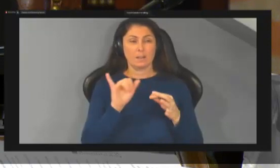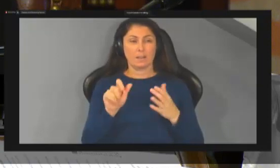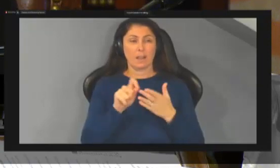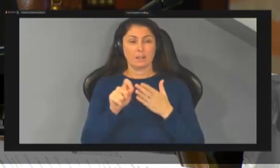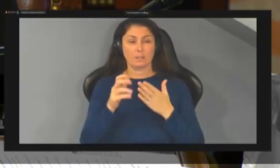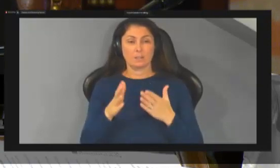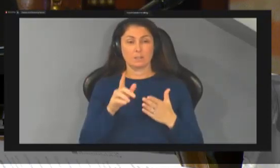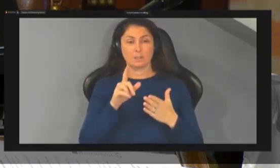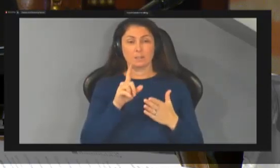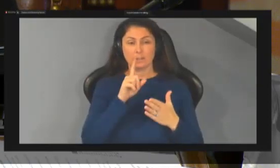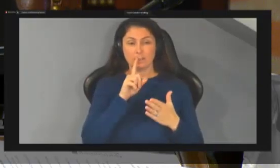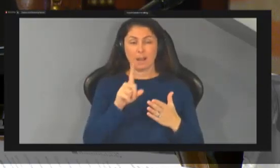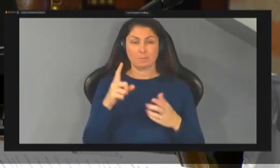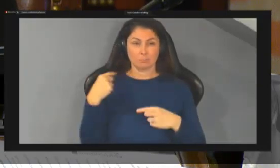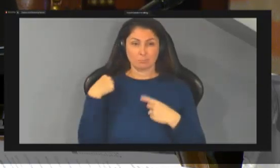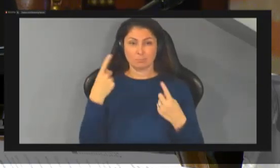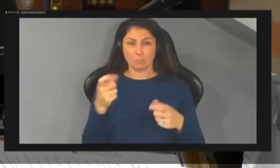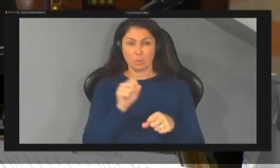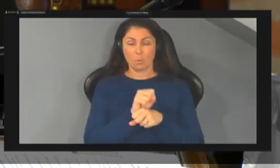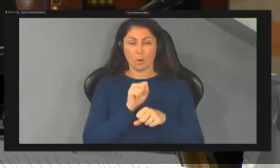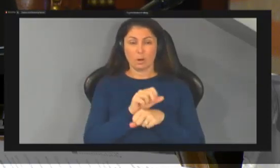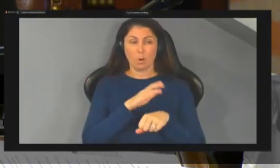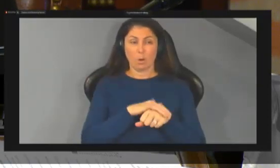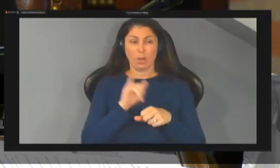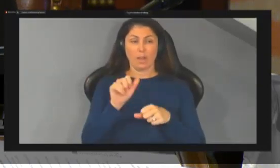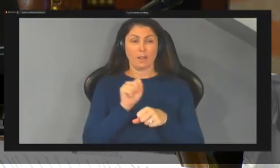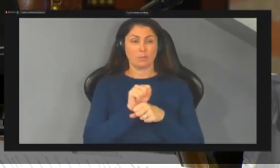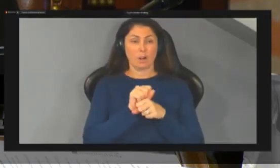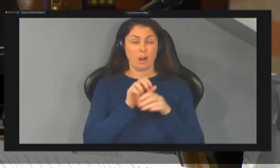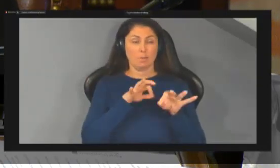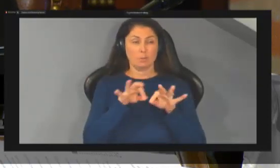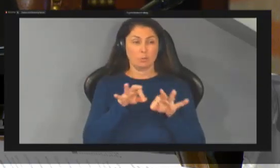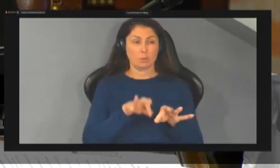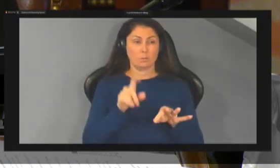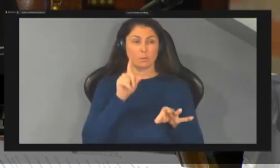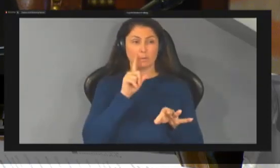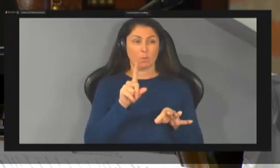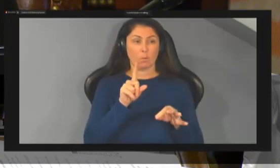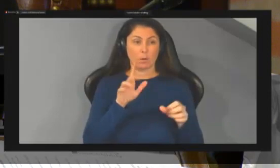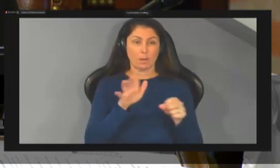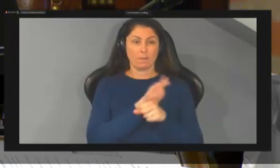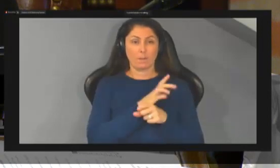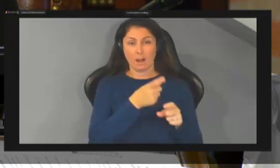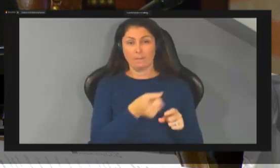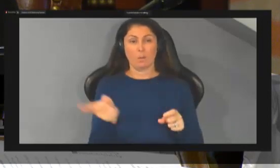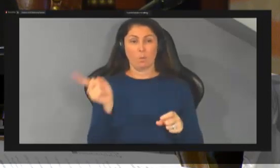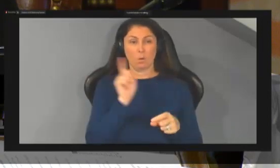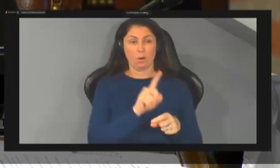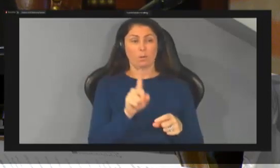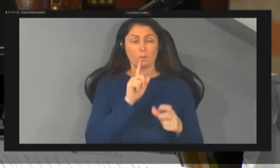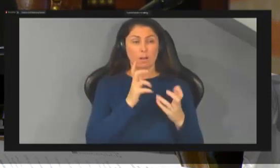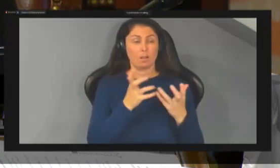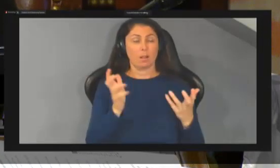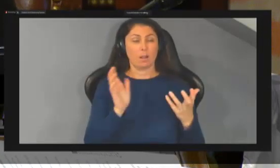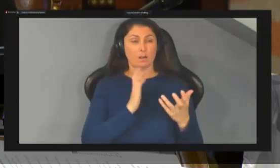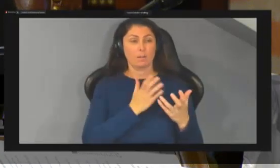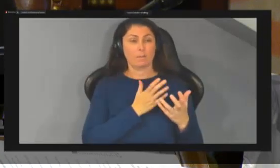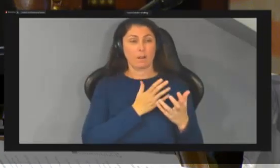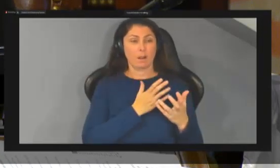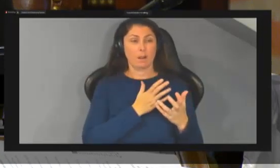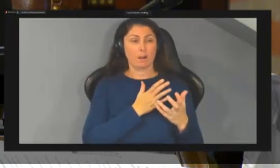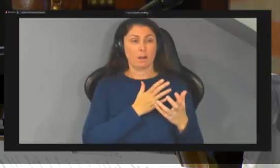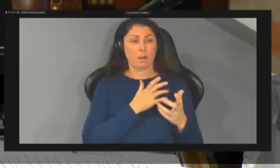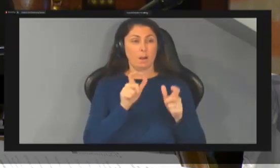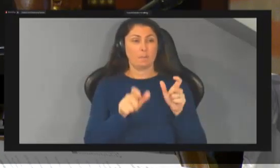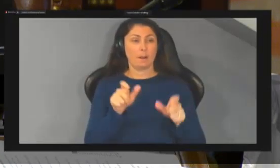is and has been working on job descriptions for the entire floor and a lot of our people. A lot of our people